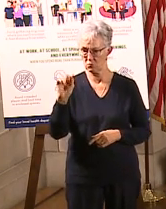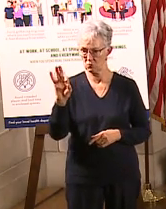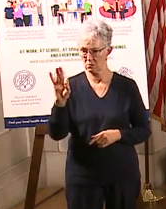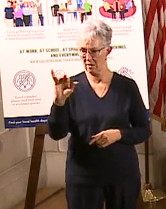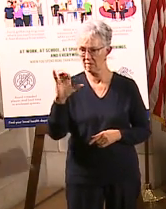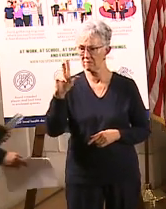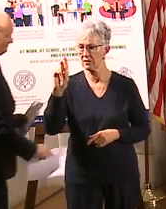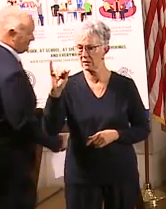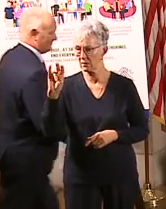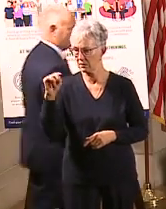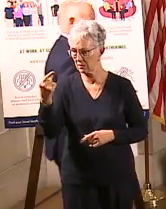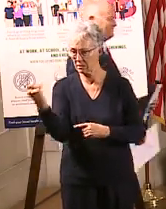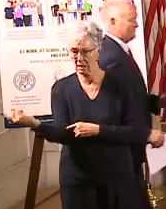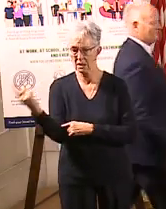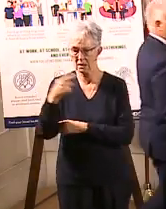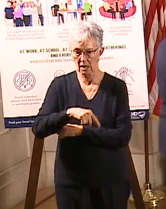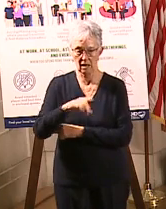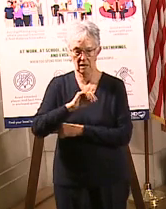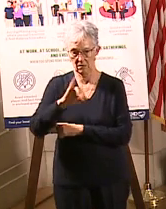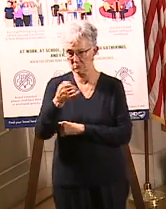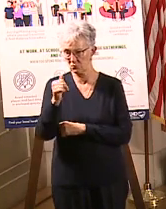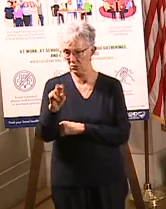Month.